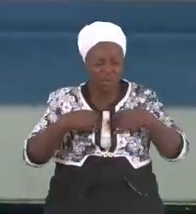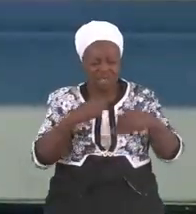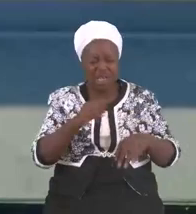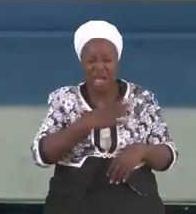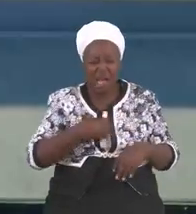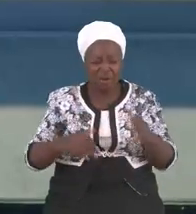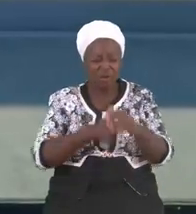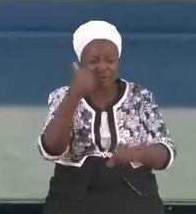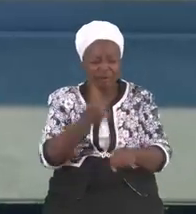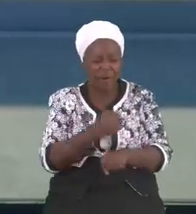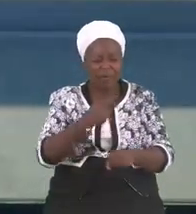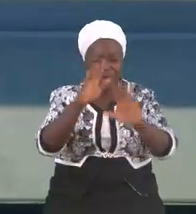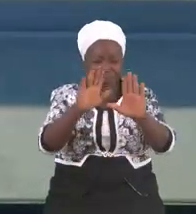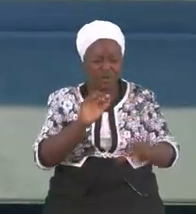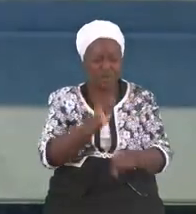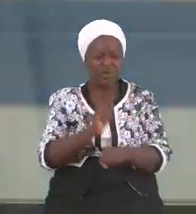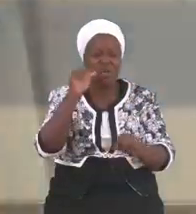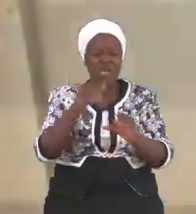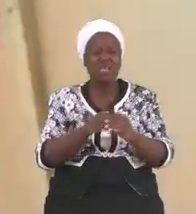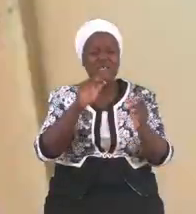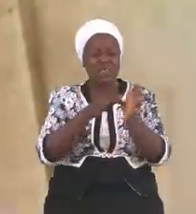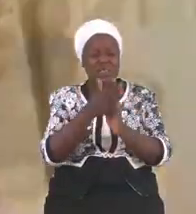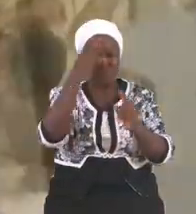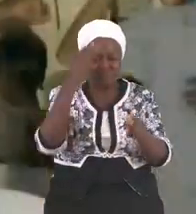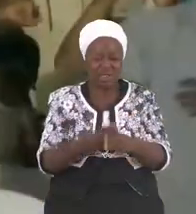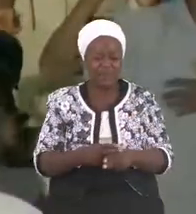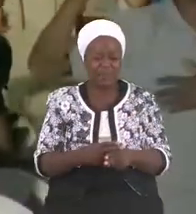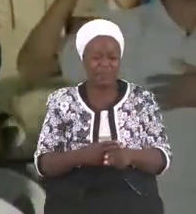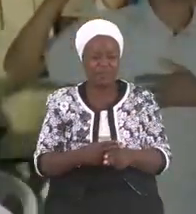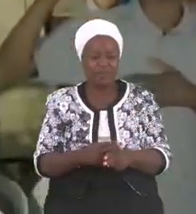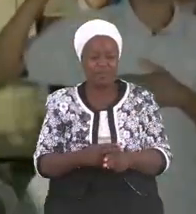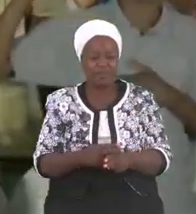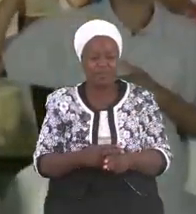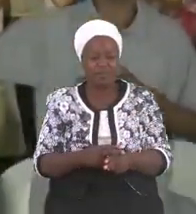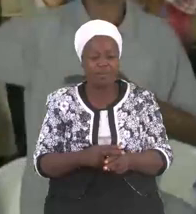the miracle in Jesus' name.